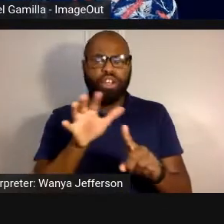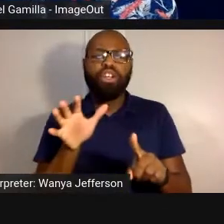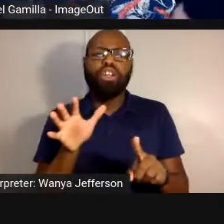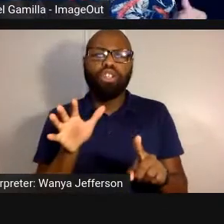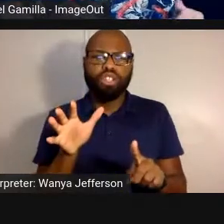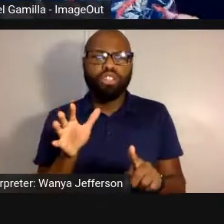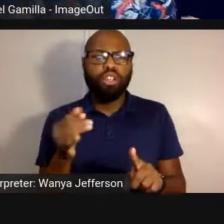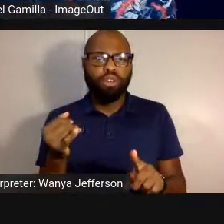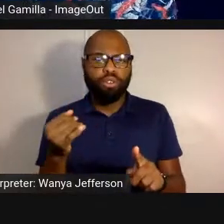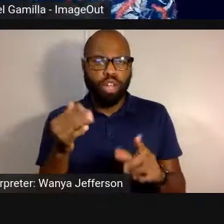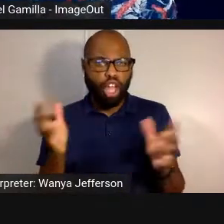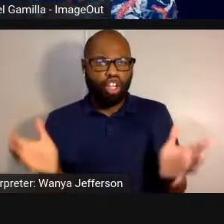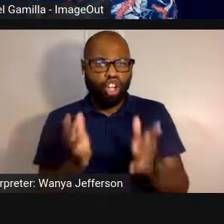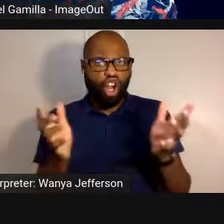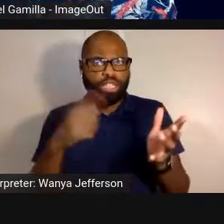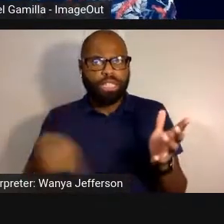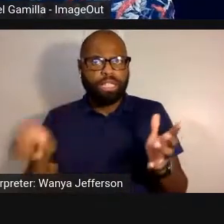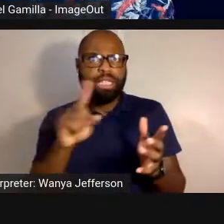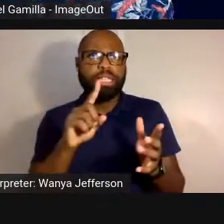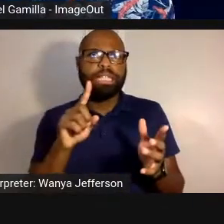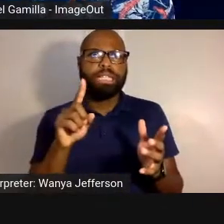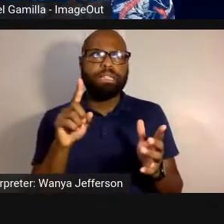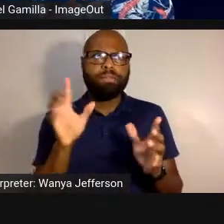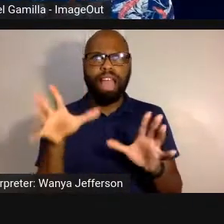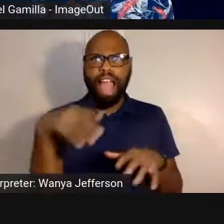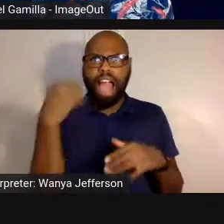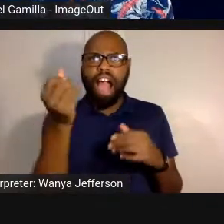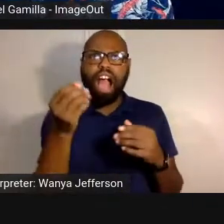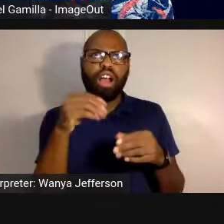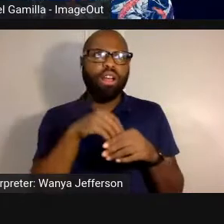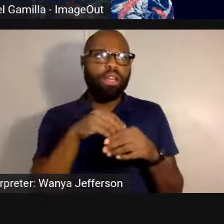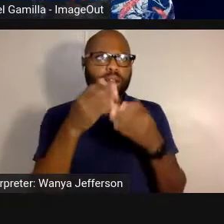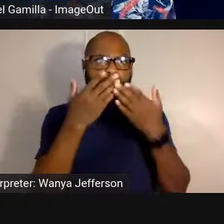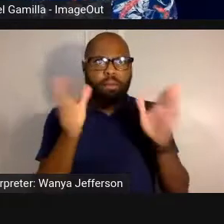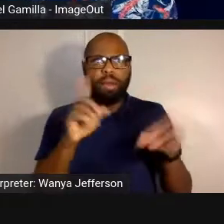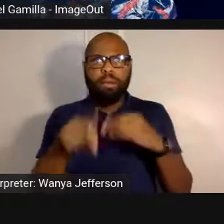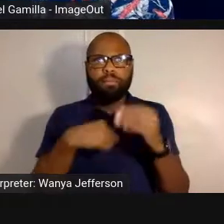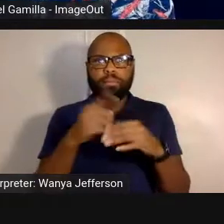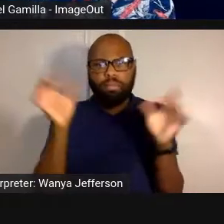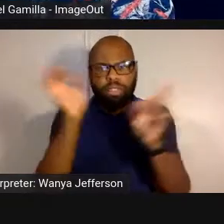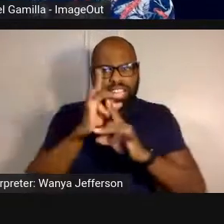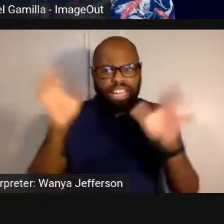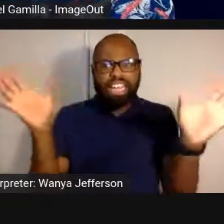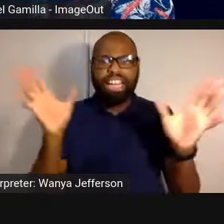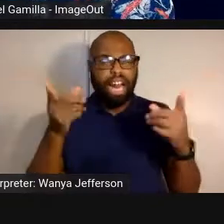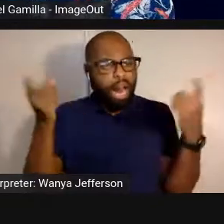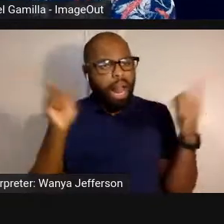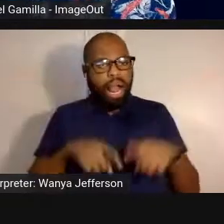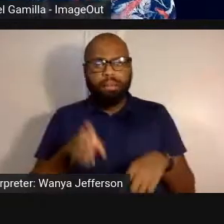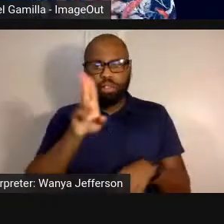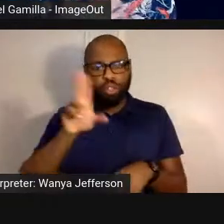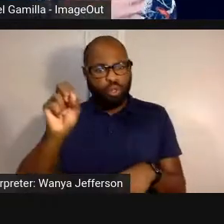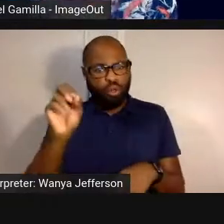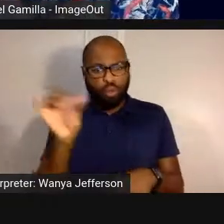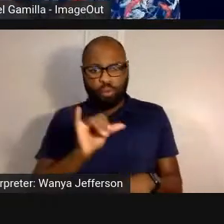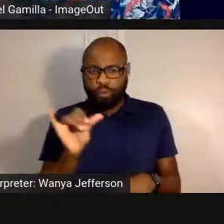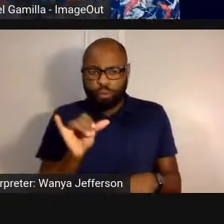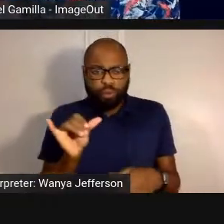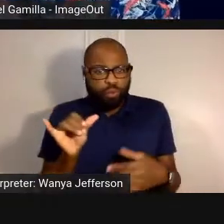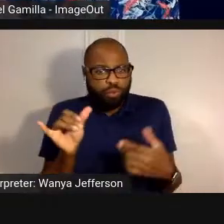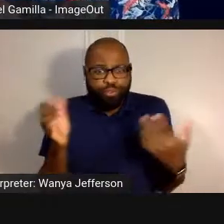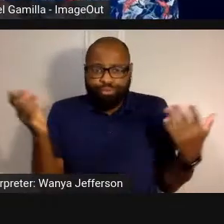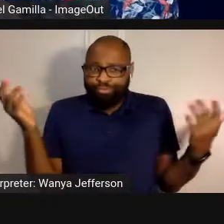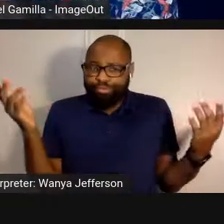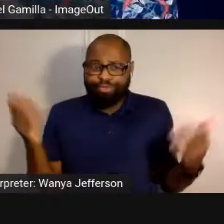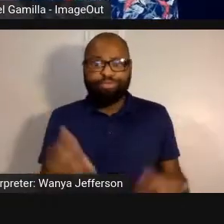it encourages them to be out and public about their hatred, and that's happening here in the U.S. Anyway, I didn't mean